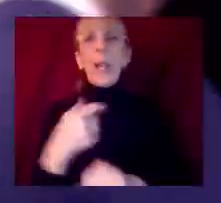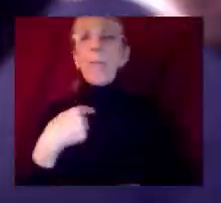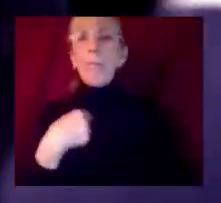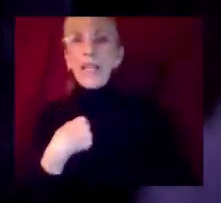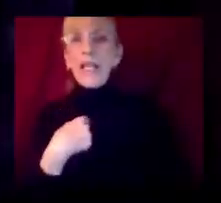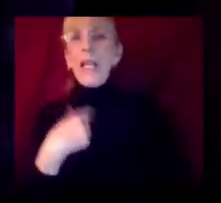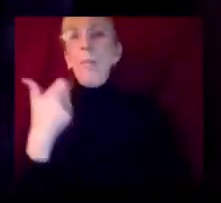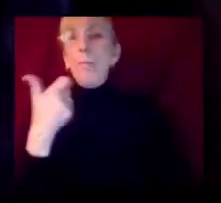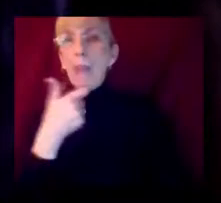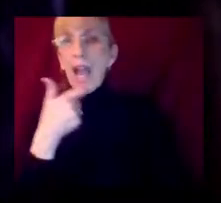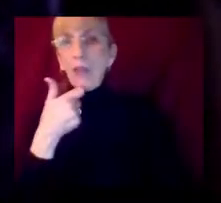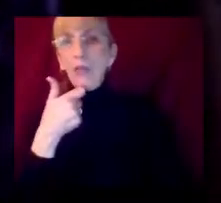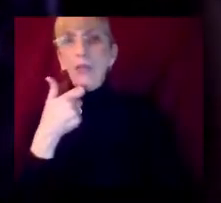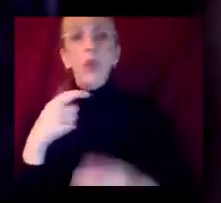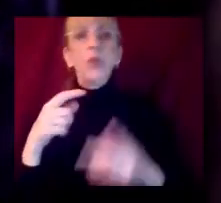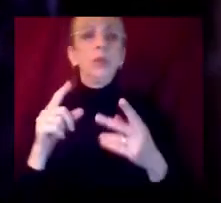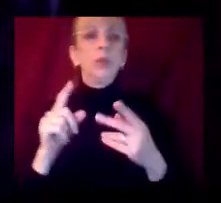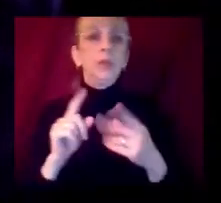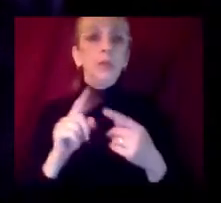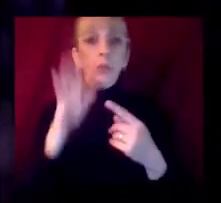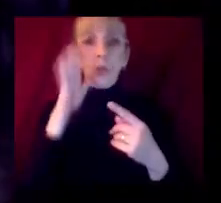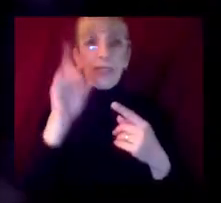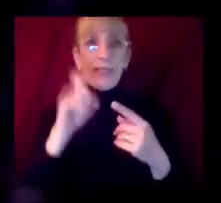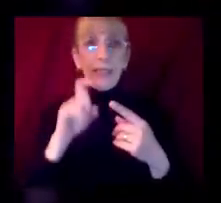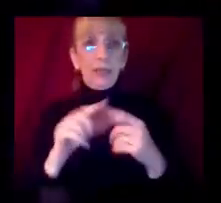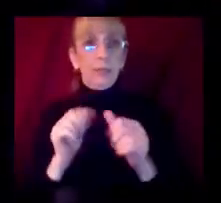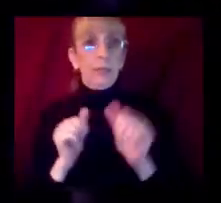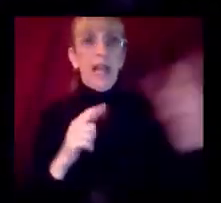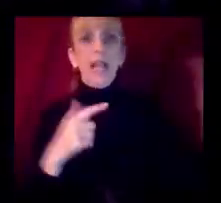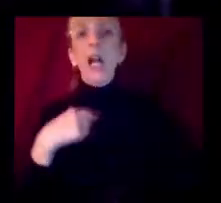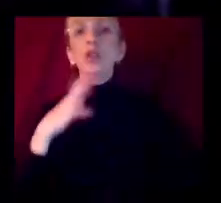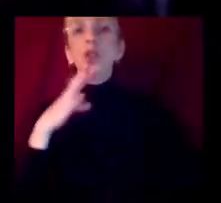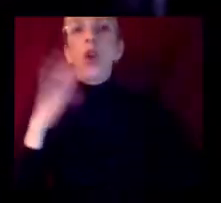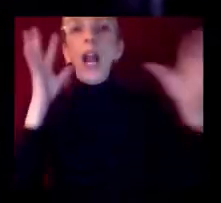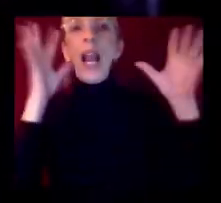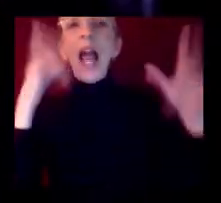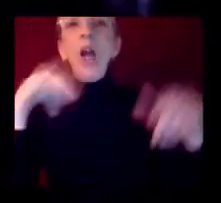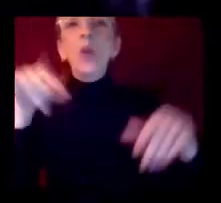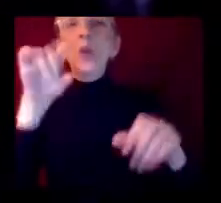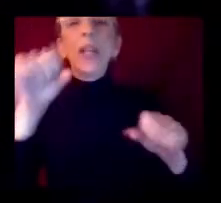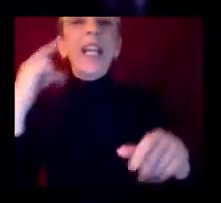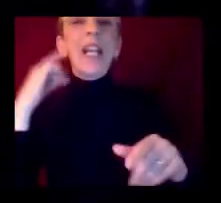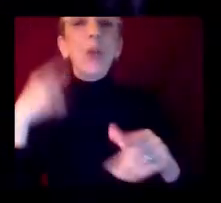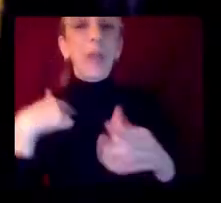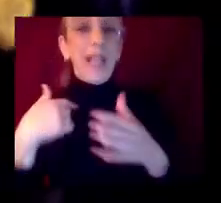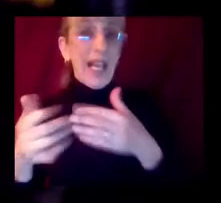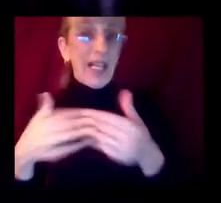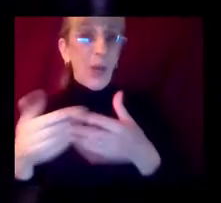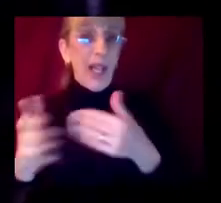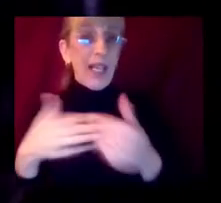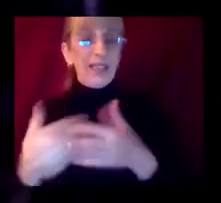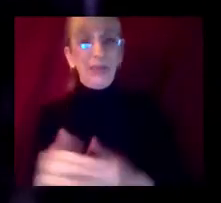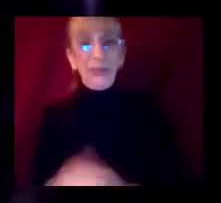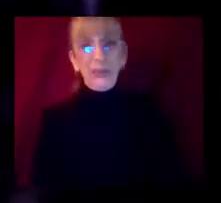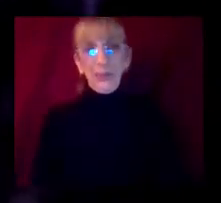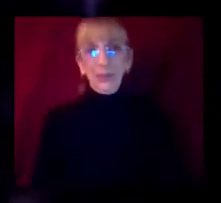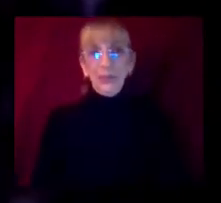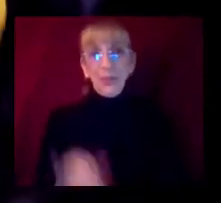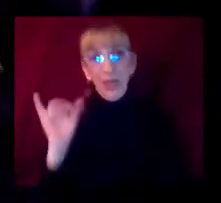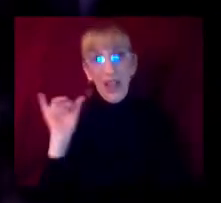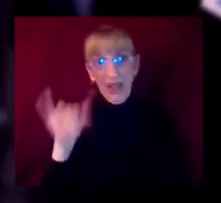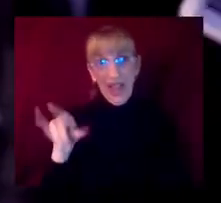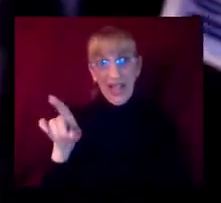get me, I guess they're going to need this microphone, but I talk loud enough for you to hear me anyhow, right? Okay, is that the one I'm